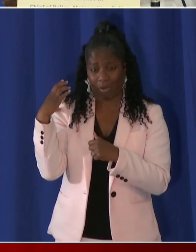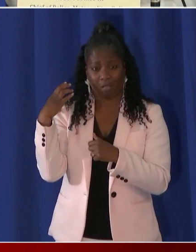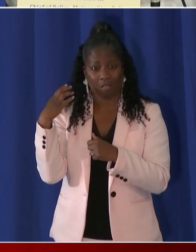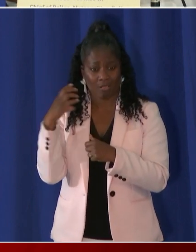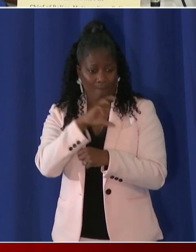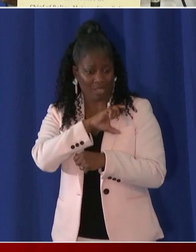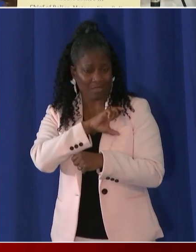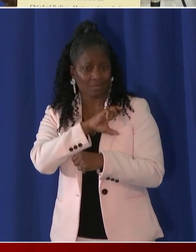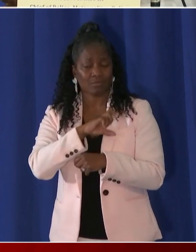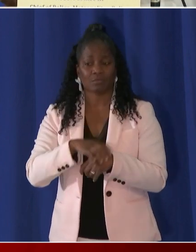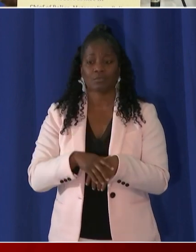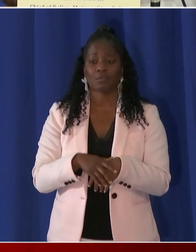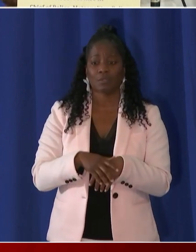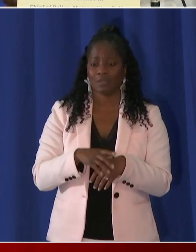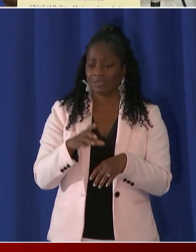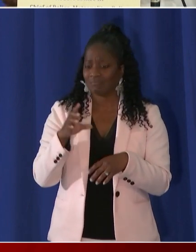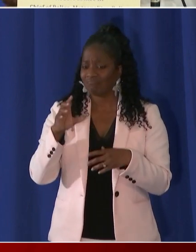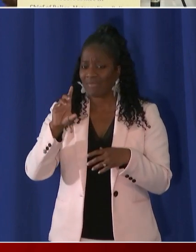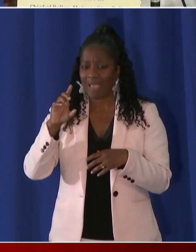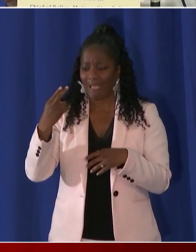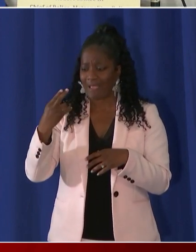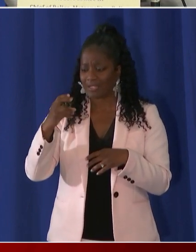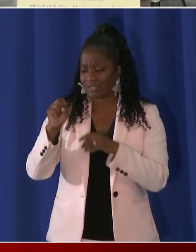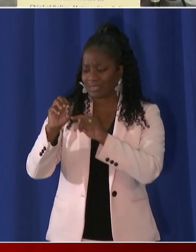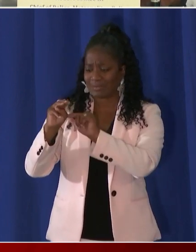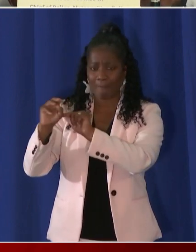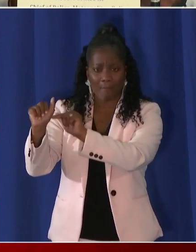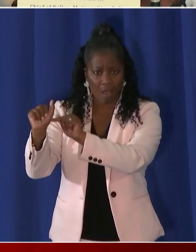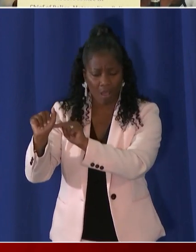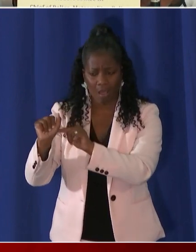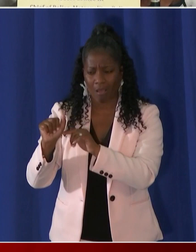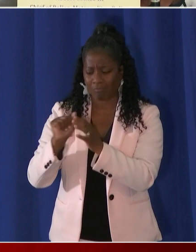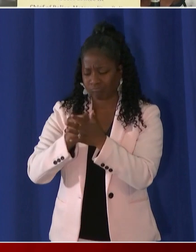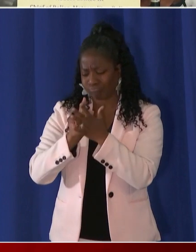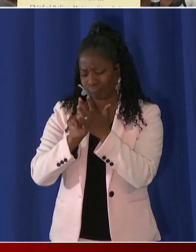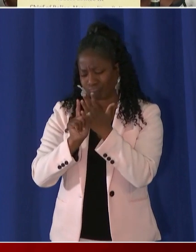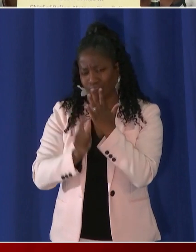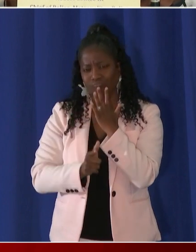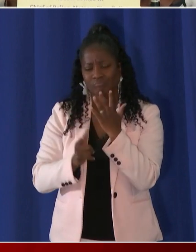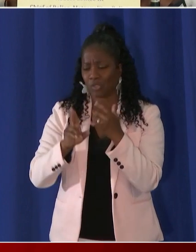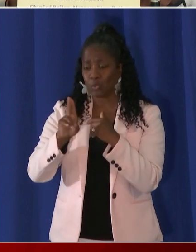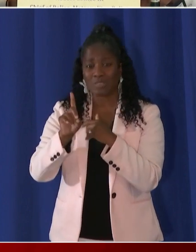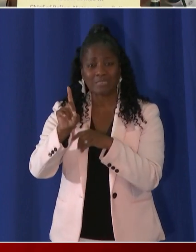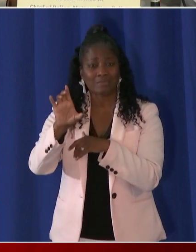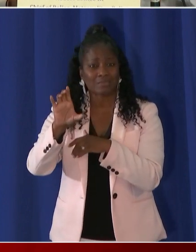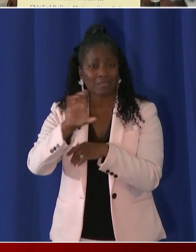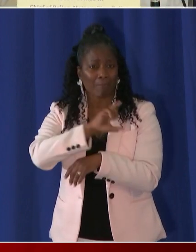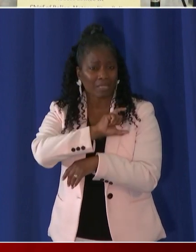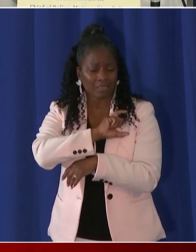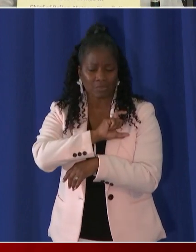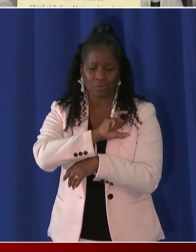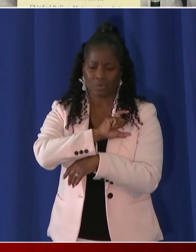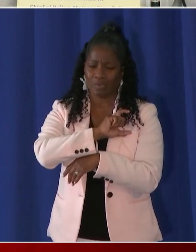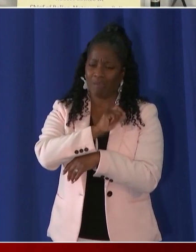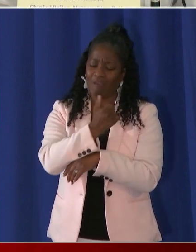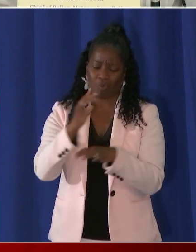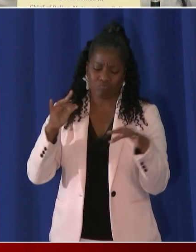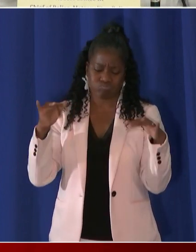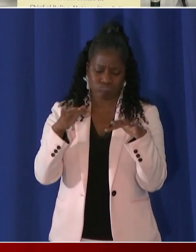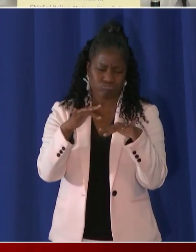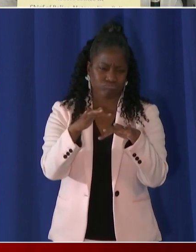Police, our D.C. FEMS, HSEMA, just UDC Police, a number